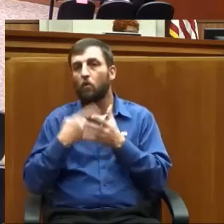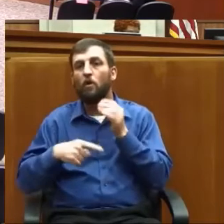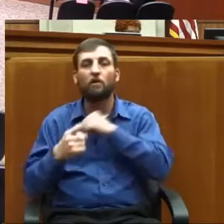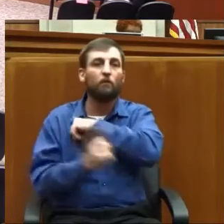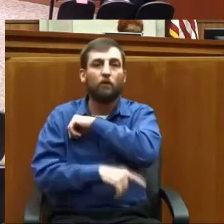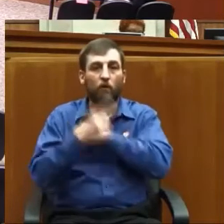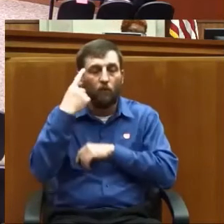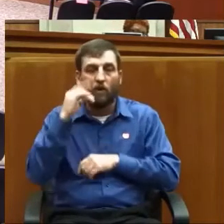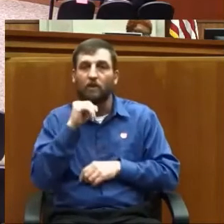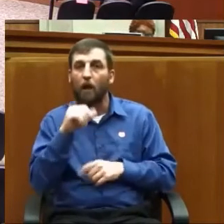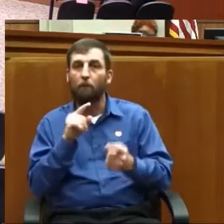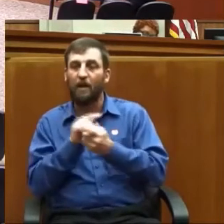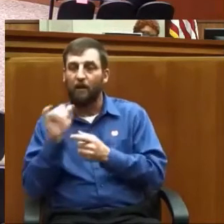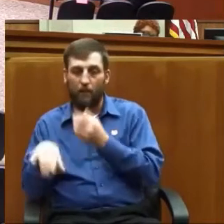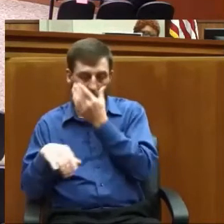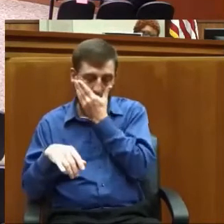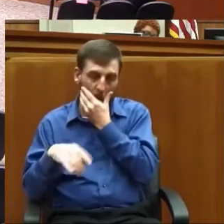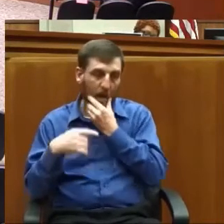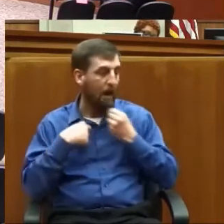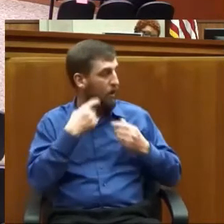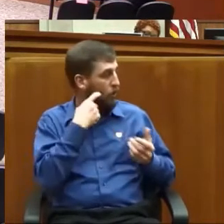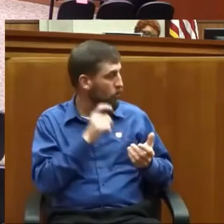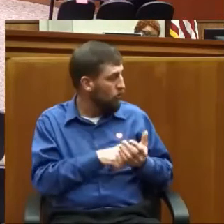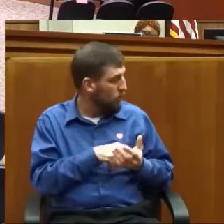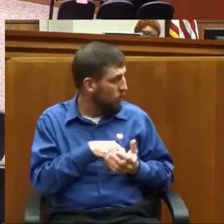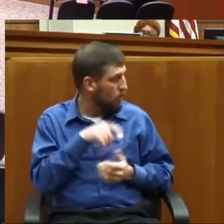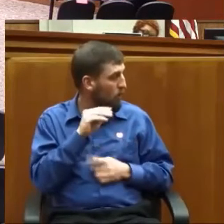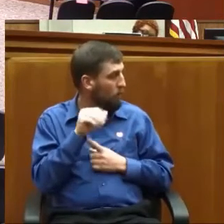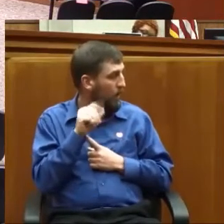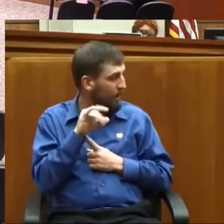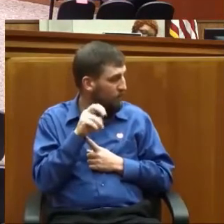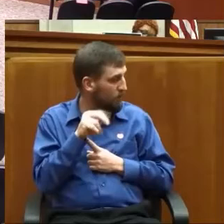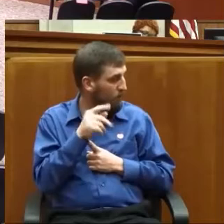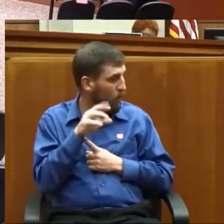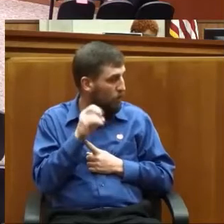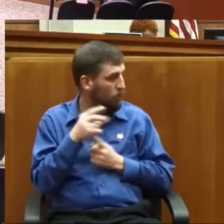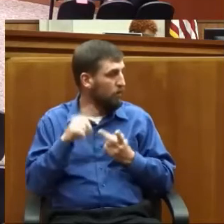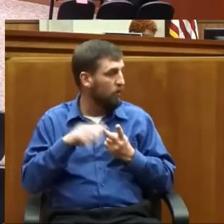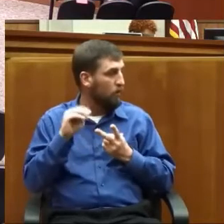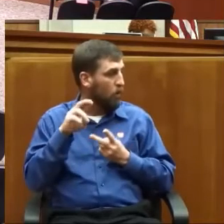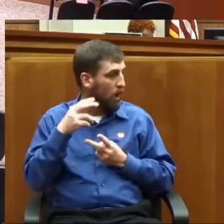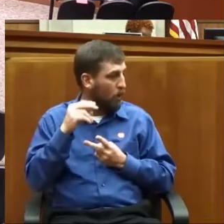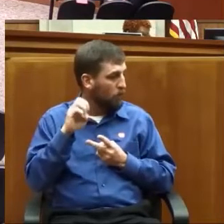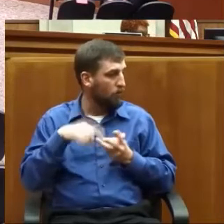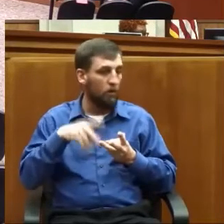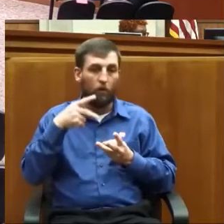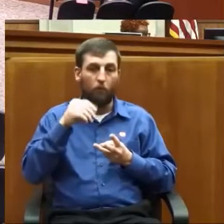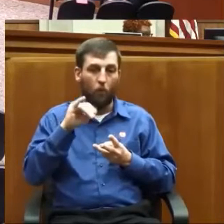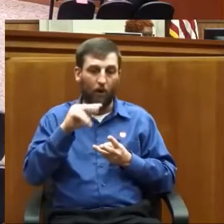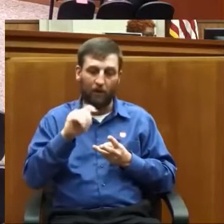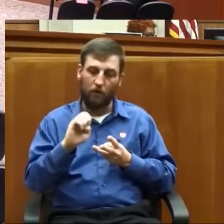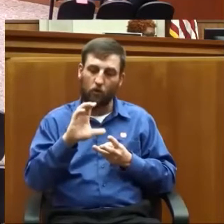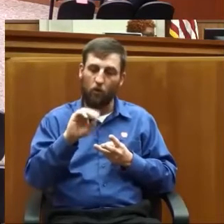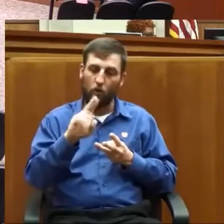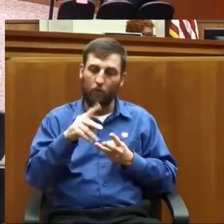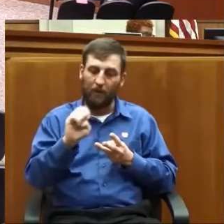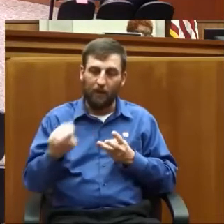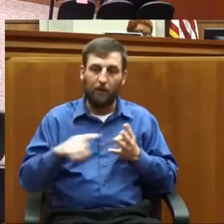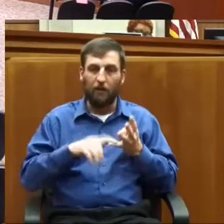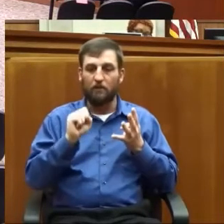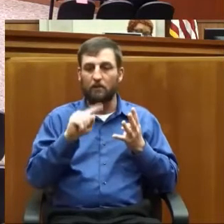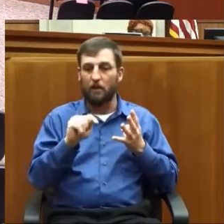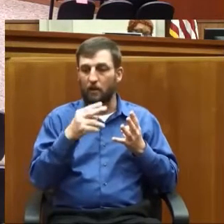how we operate. Yeah. Just, I noticed Madison Parish, Morehouse, Poincaré Parish,